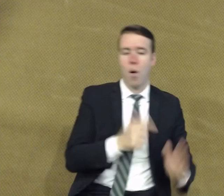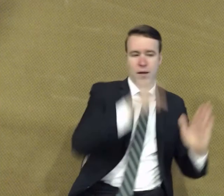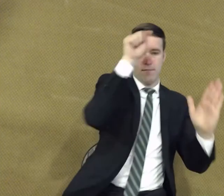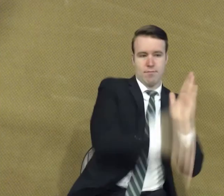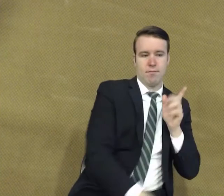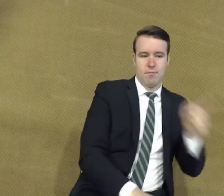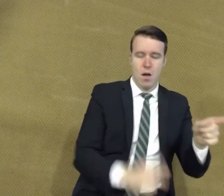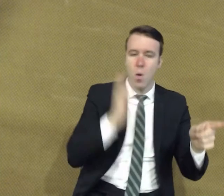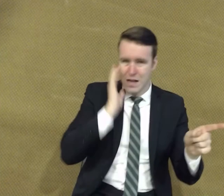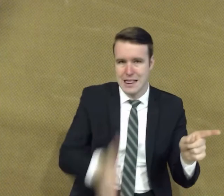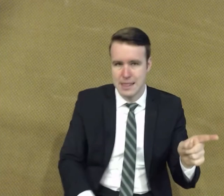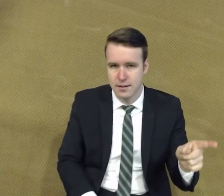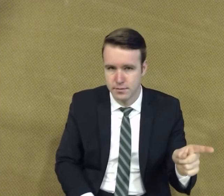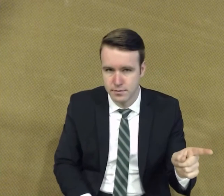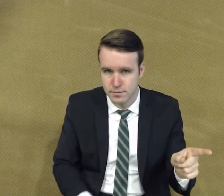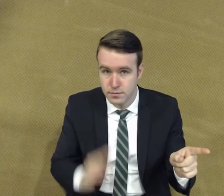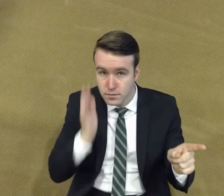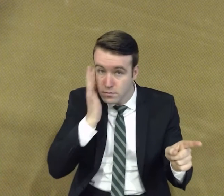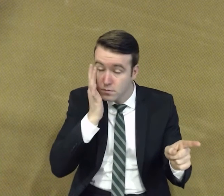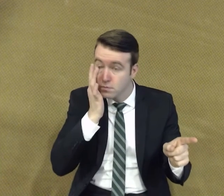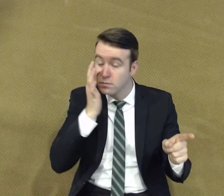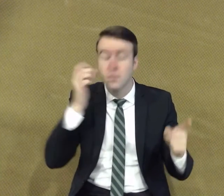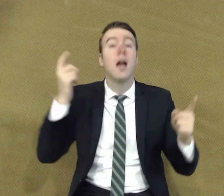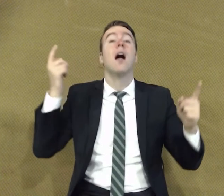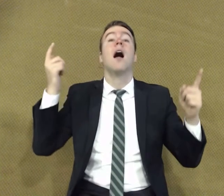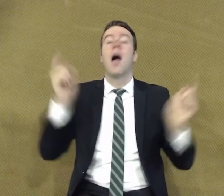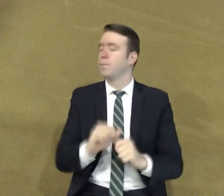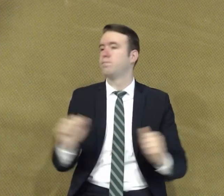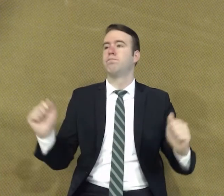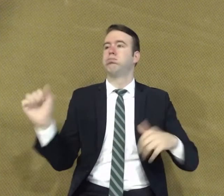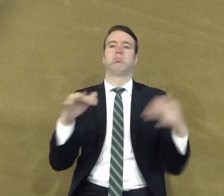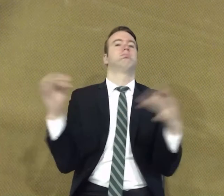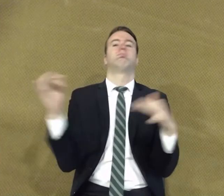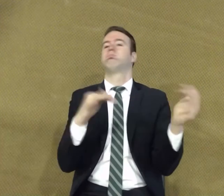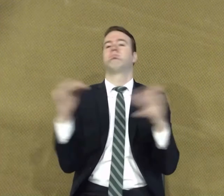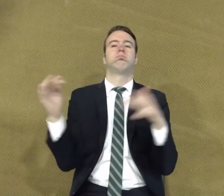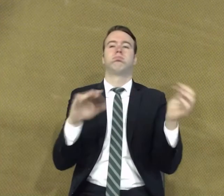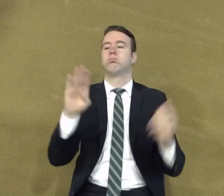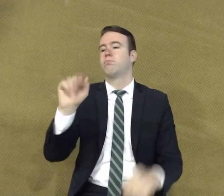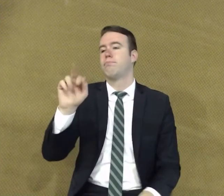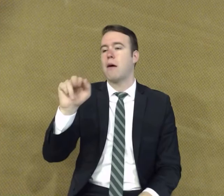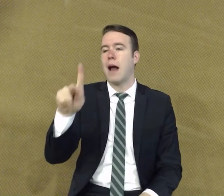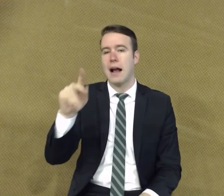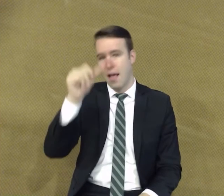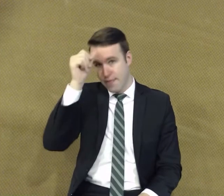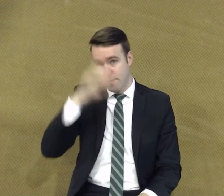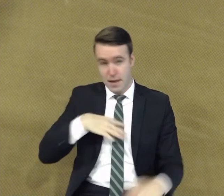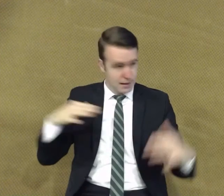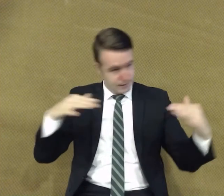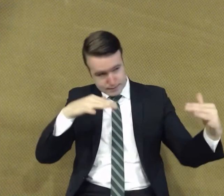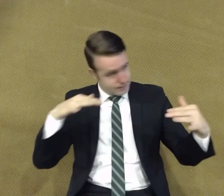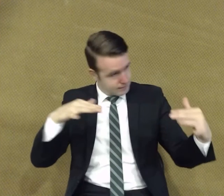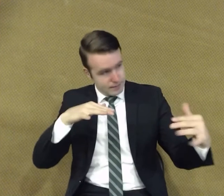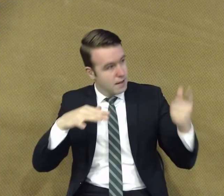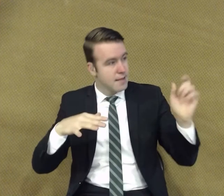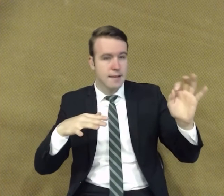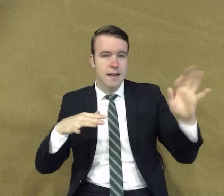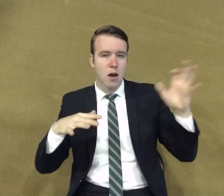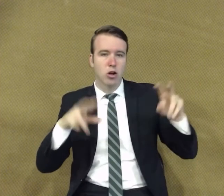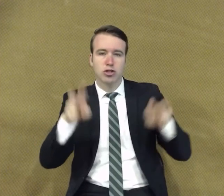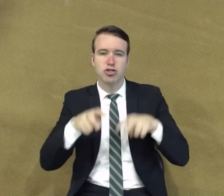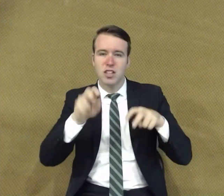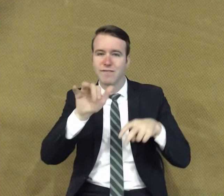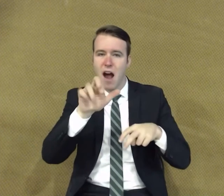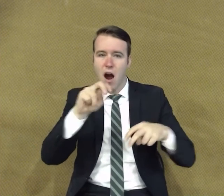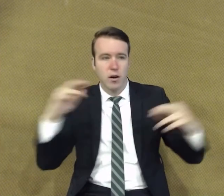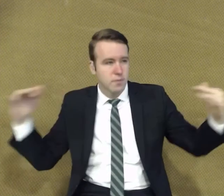take Sisera down. And so the battle is engaged. Barak and the men go. They meet the 900 chariots of iron.